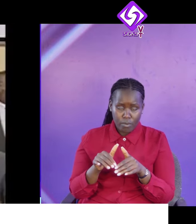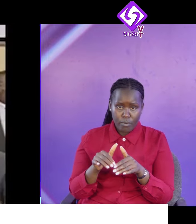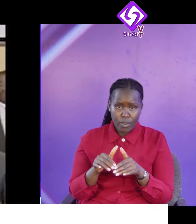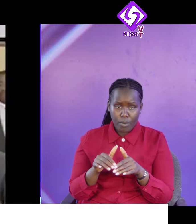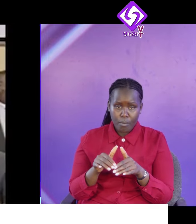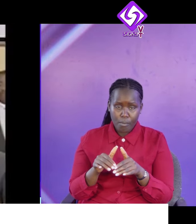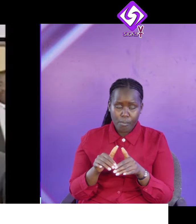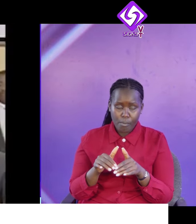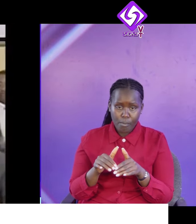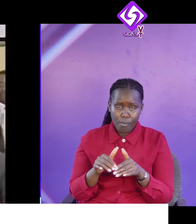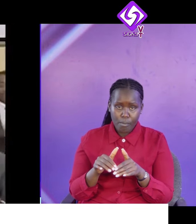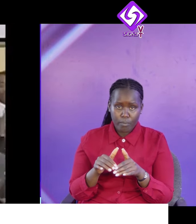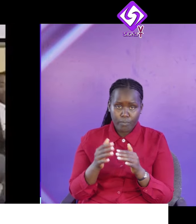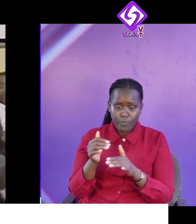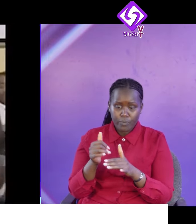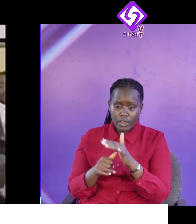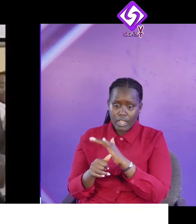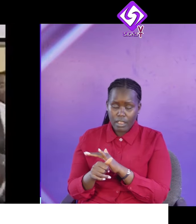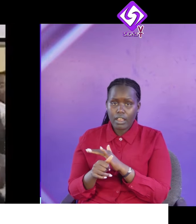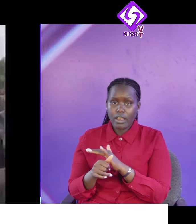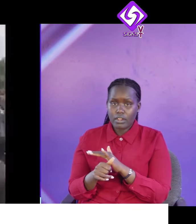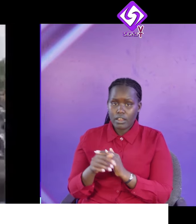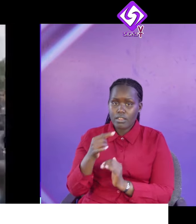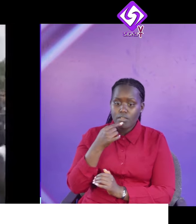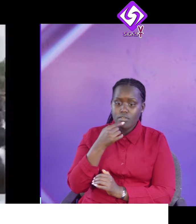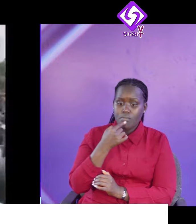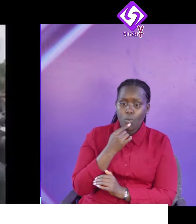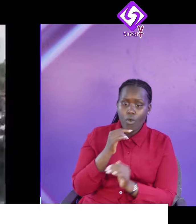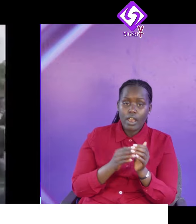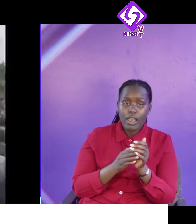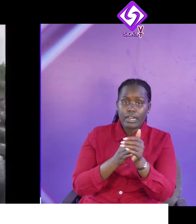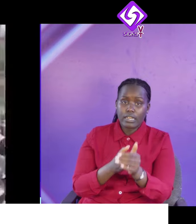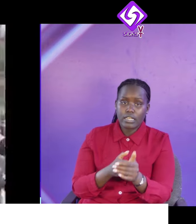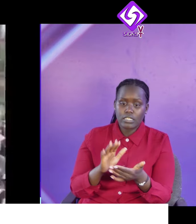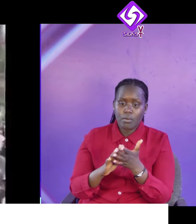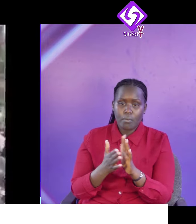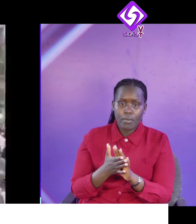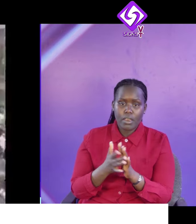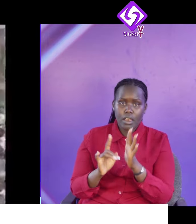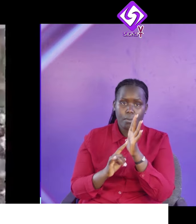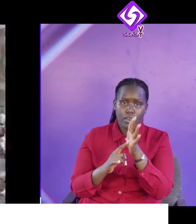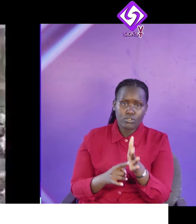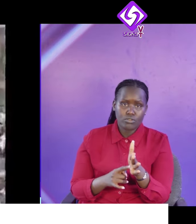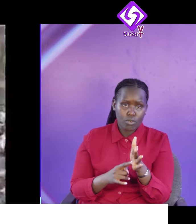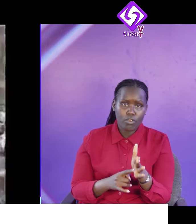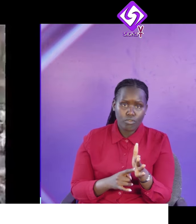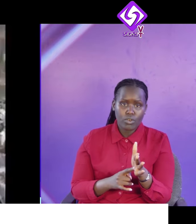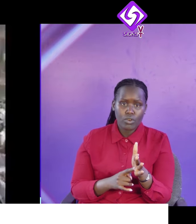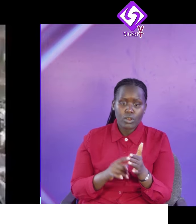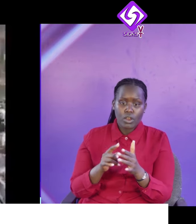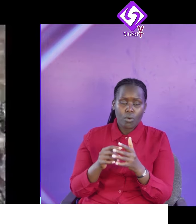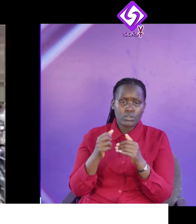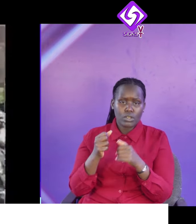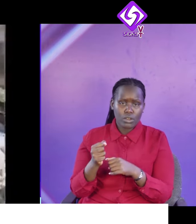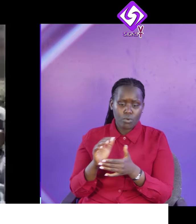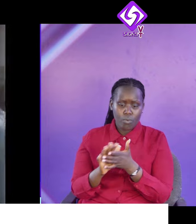democracy. Under the repressive Moi regime, he became a symbol of defiance. He was detained